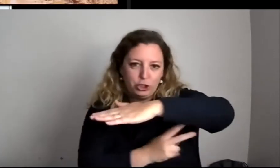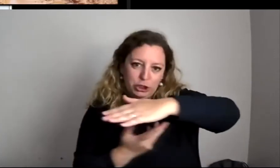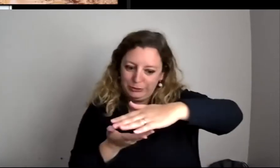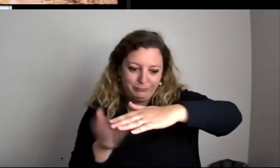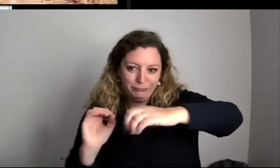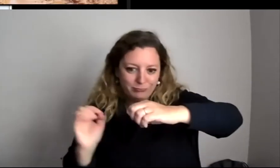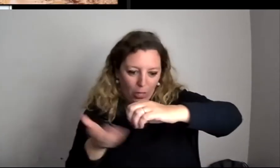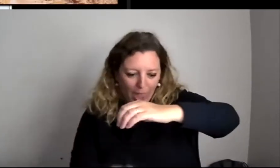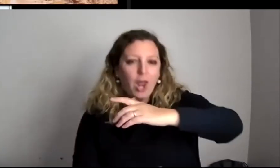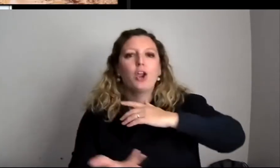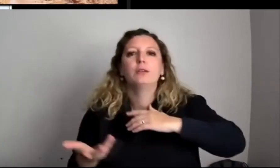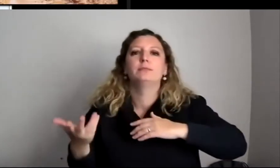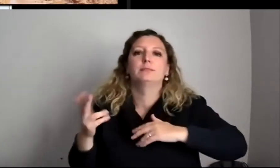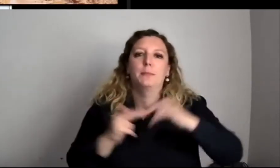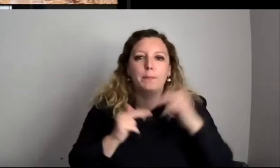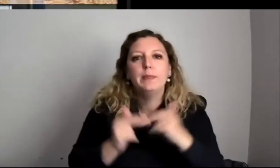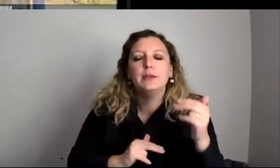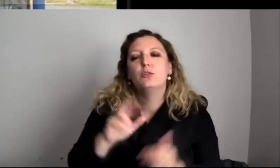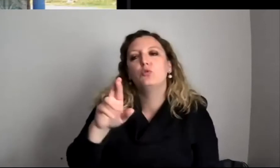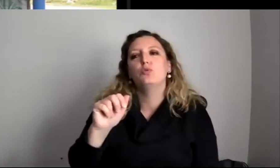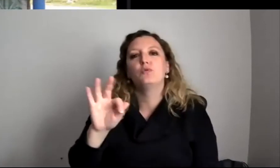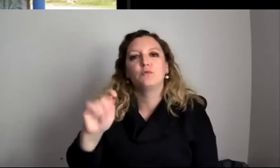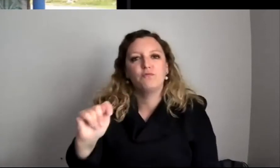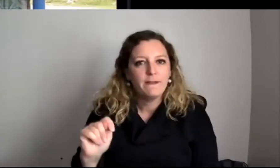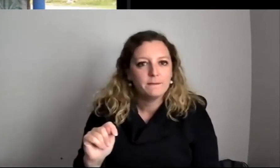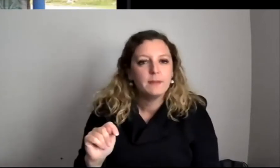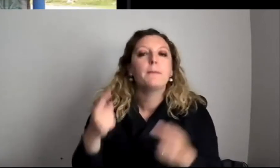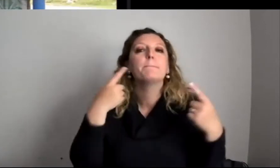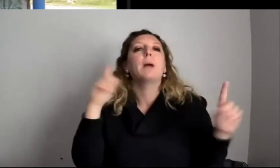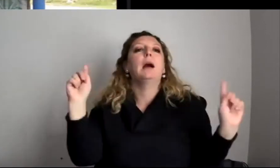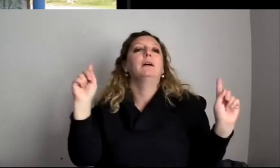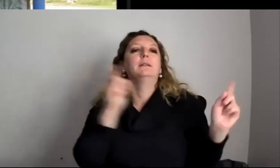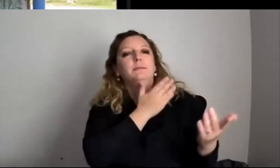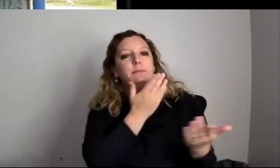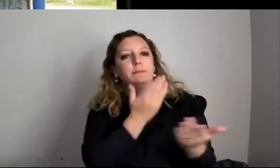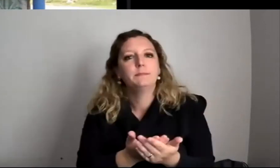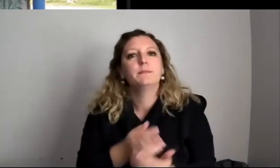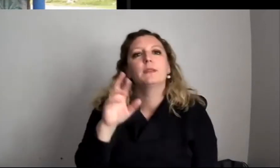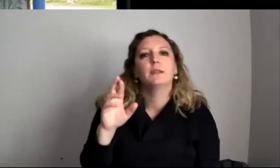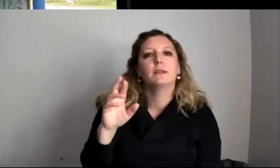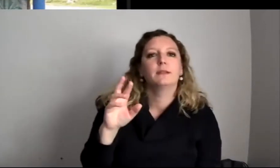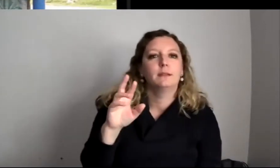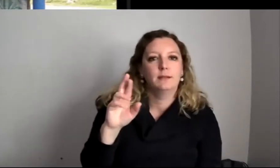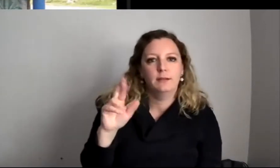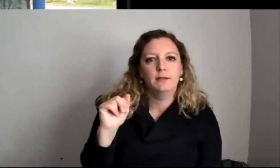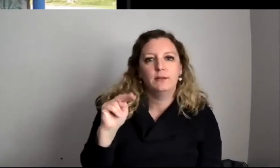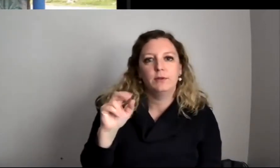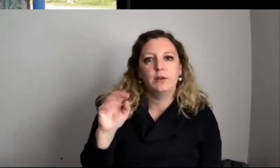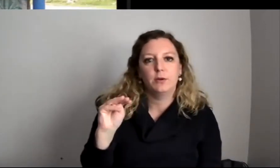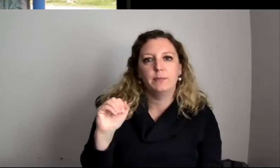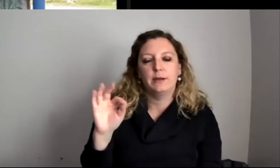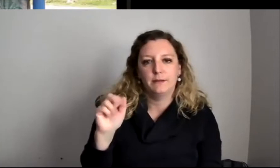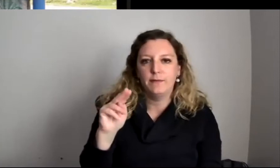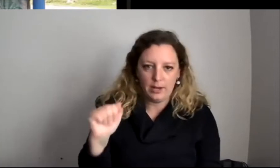there anymore. So then you have to build a bamboo raft. But eventually you end up in Ranomafana National Park, which is where I conduct a lot of